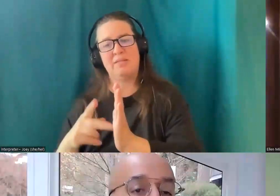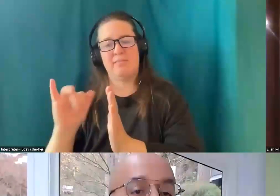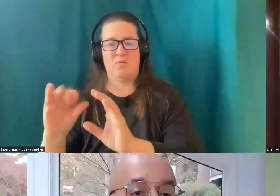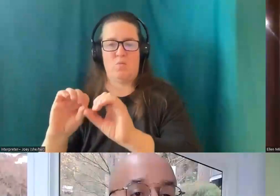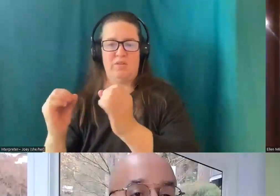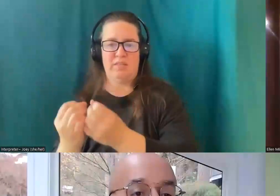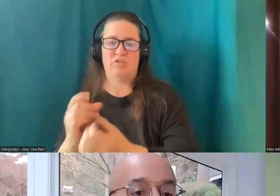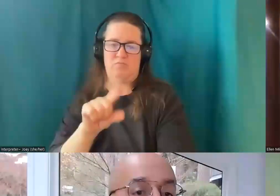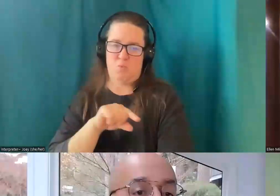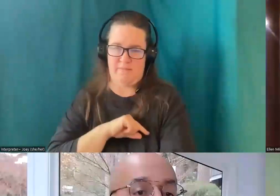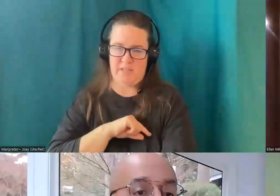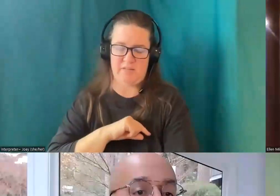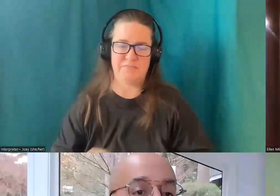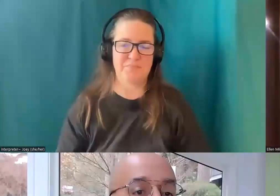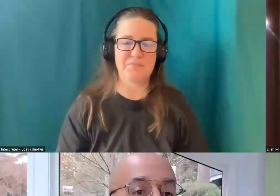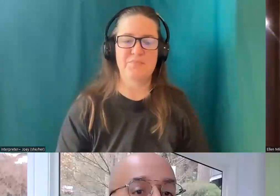Thank you, Tom.